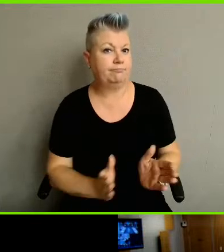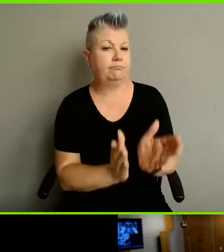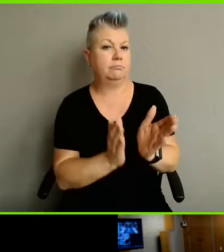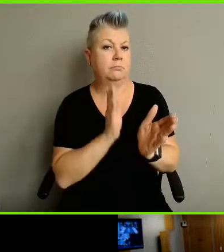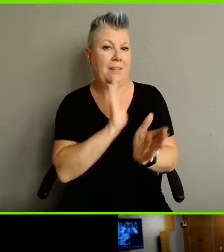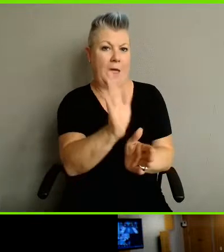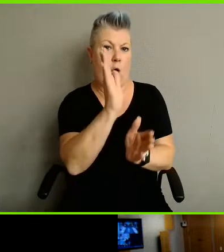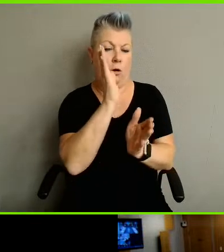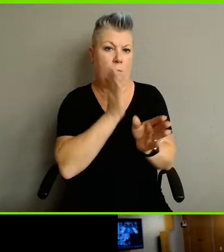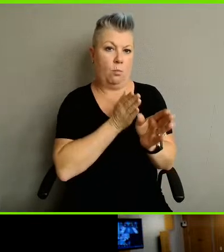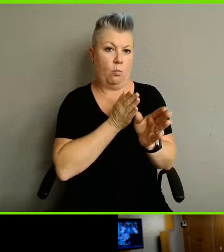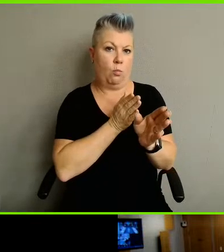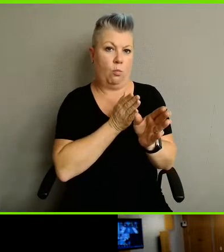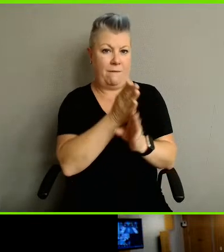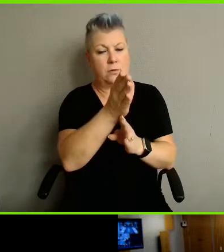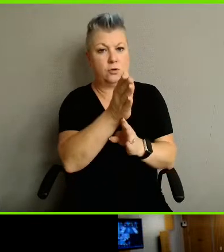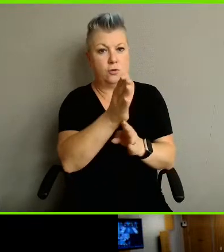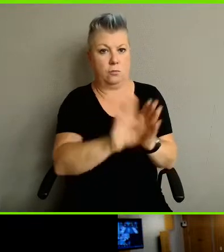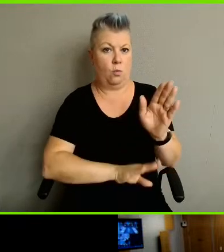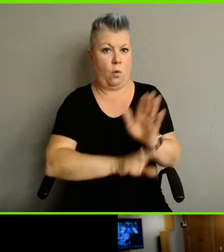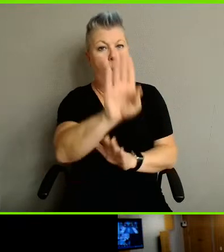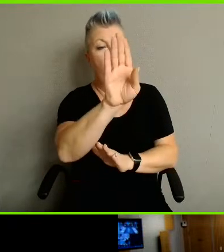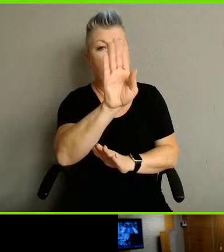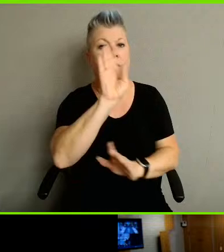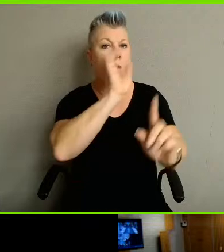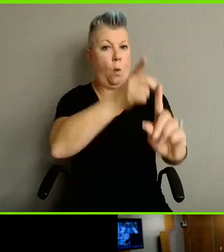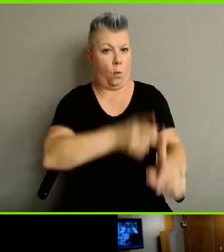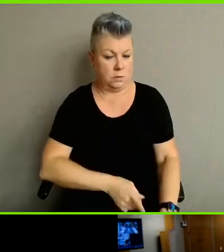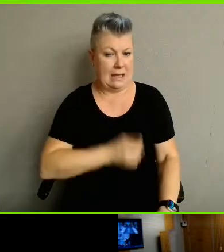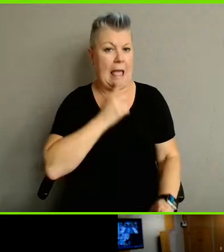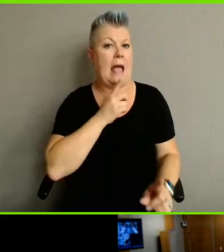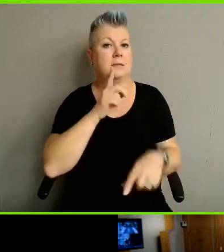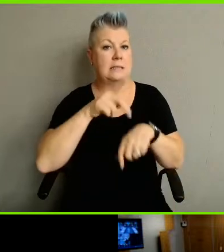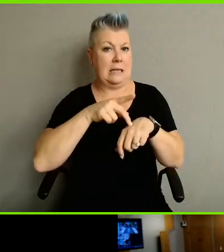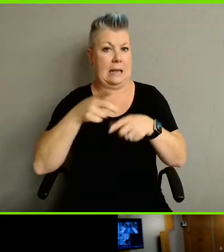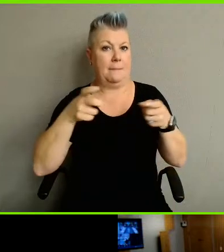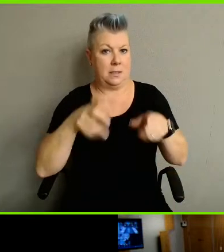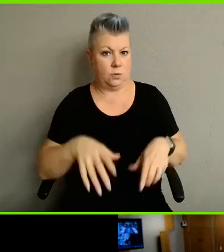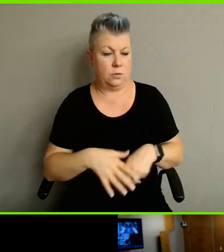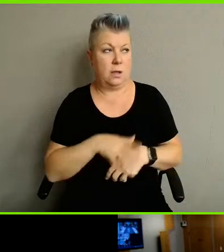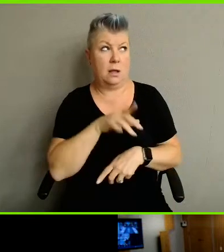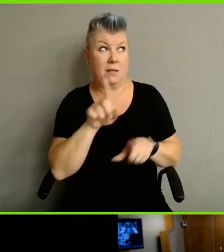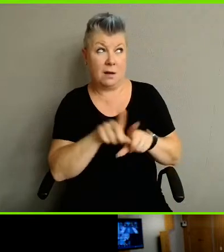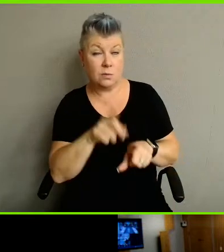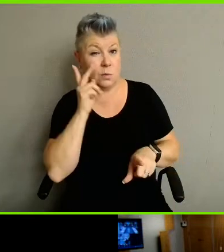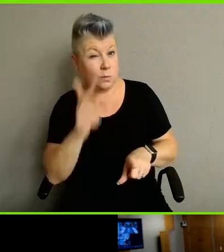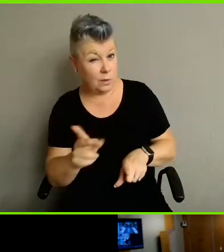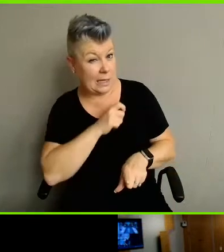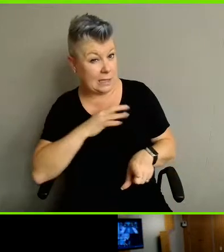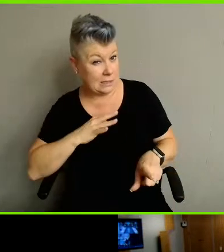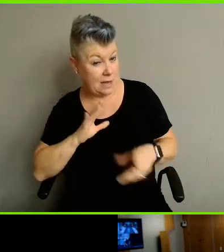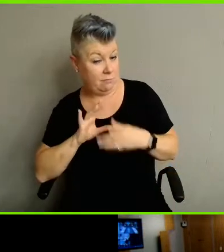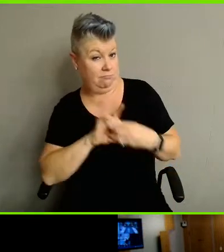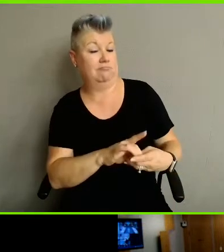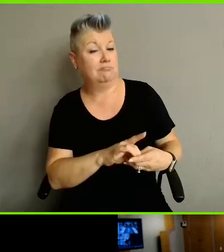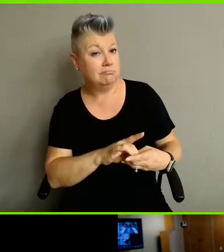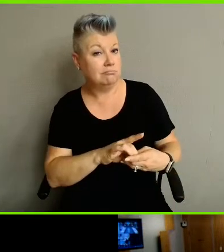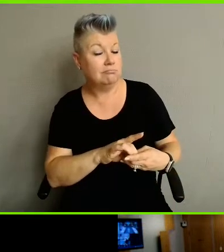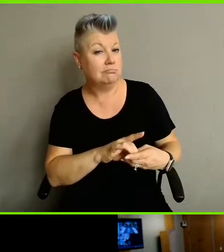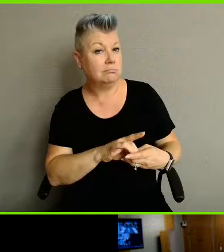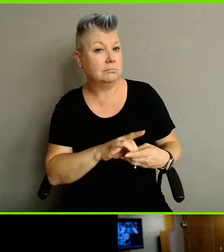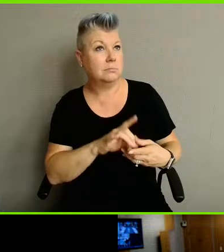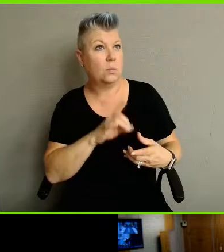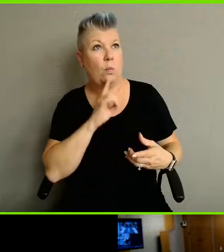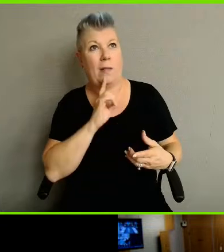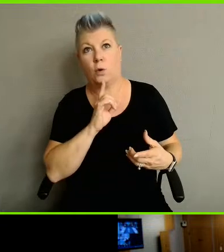their professional growth goals as administrators, as well as looking at a staff engagement component, whether it be a separate goal or action